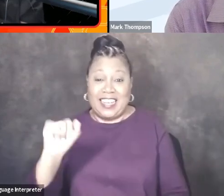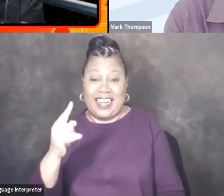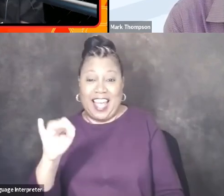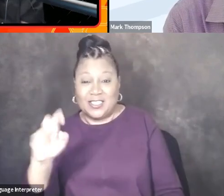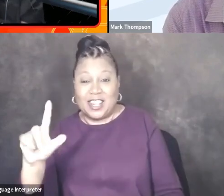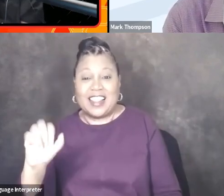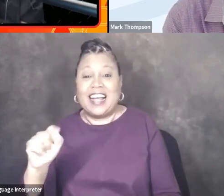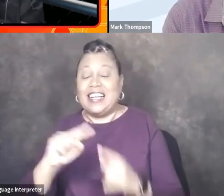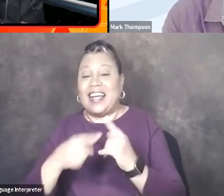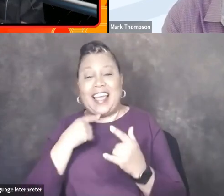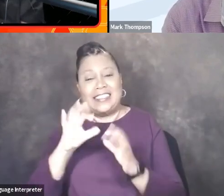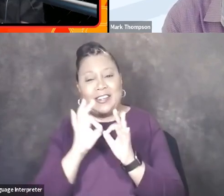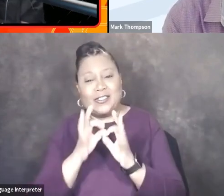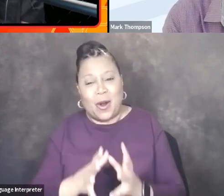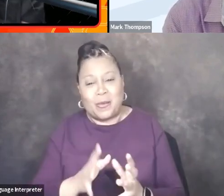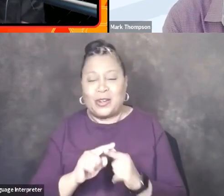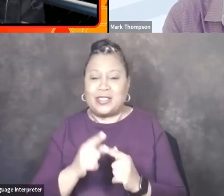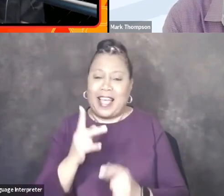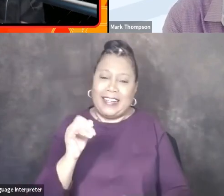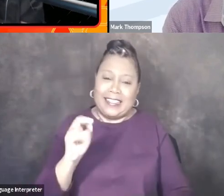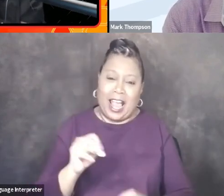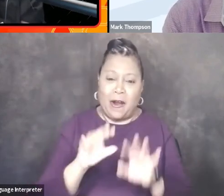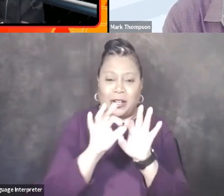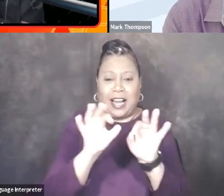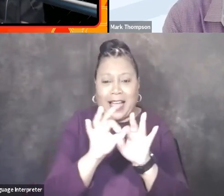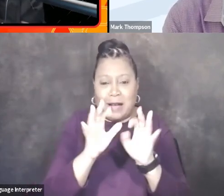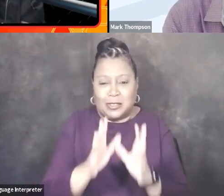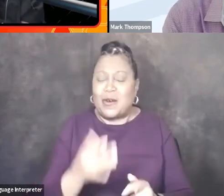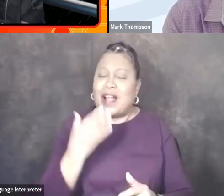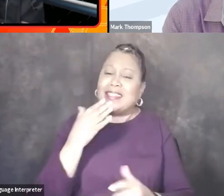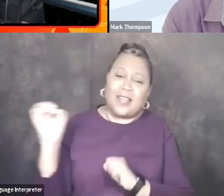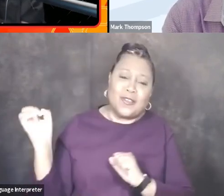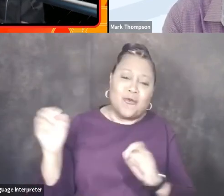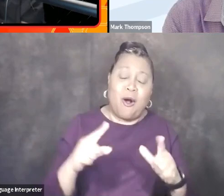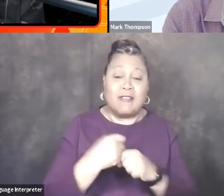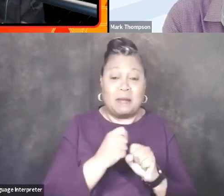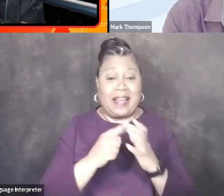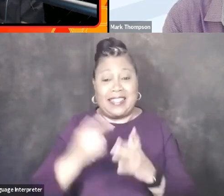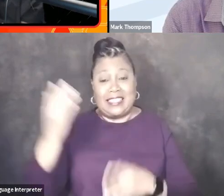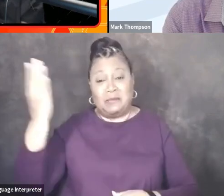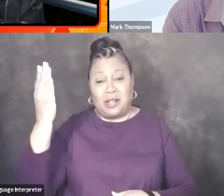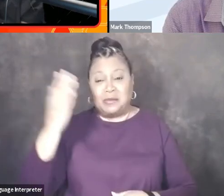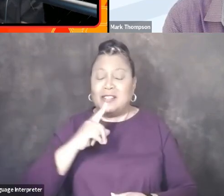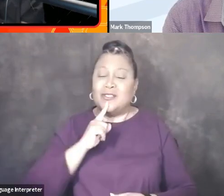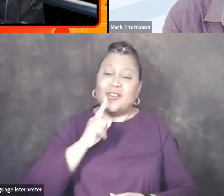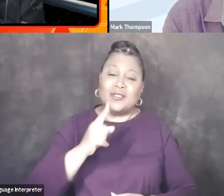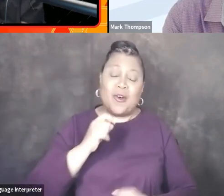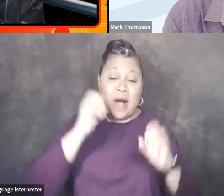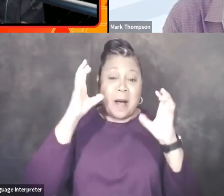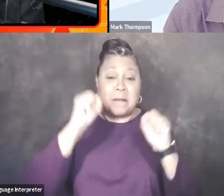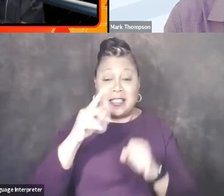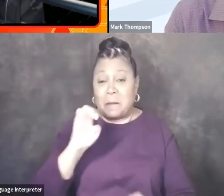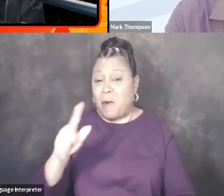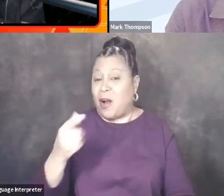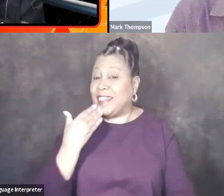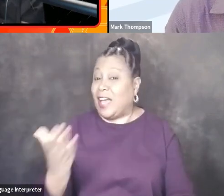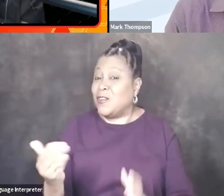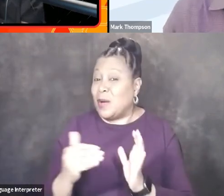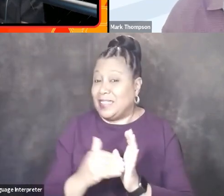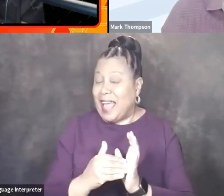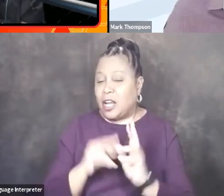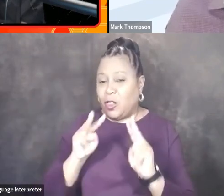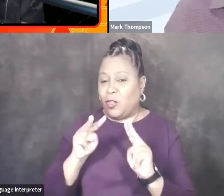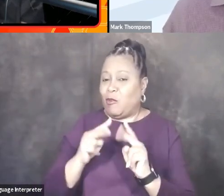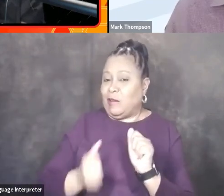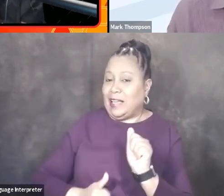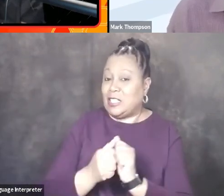ASL interpreters, and Karen, our captioner. Thank you all for making this presentation so amazing. And Mark, thank you again. Look forward to